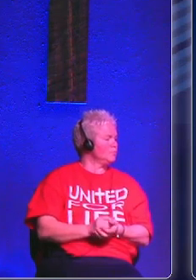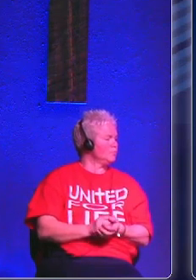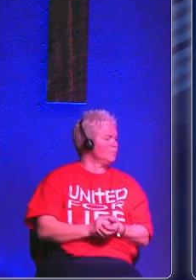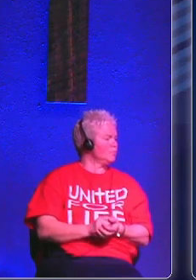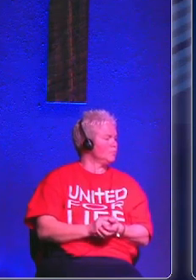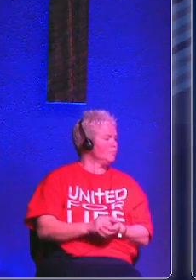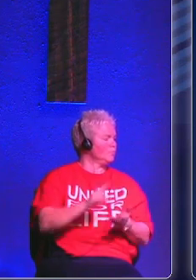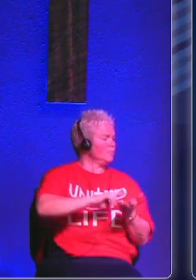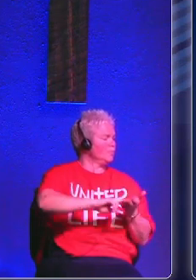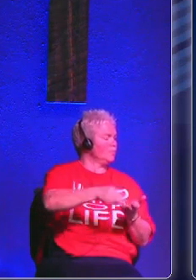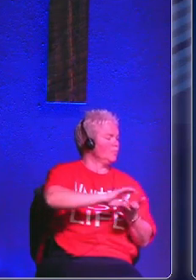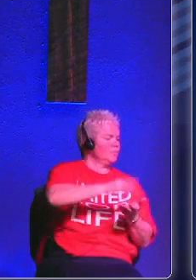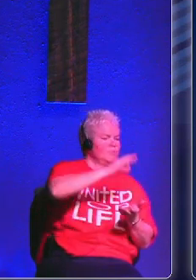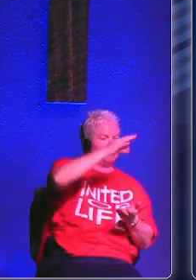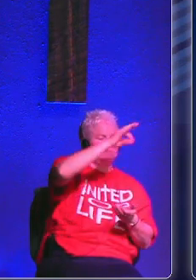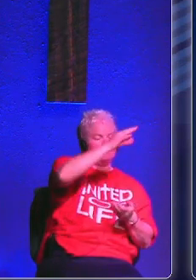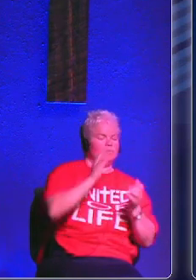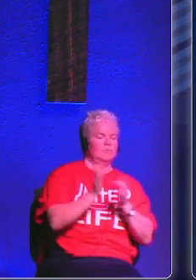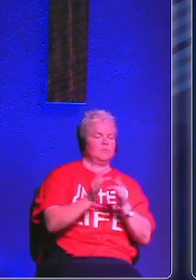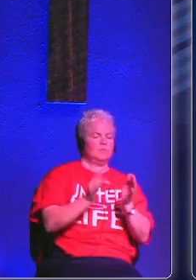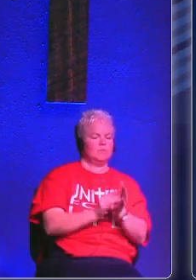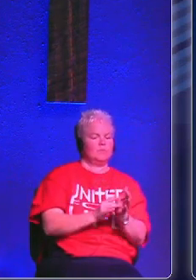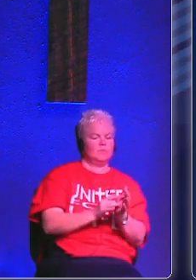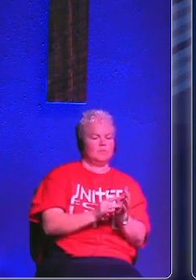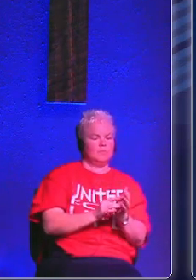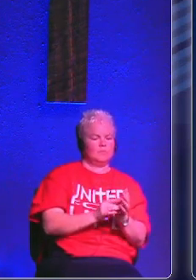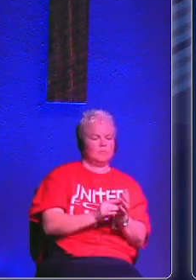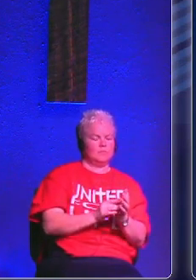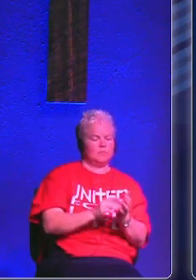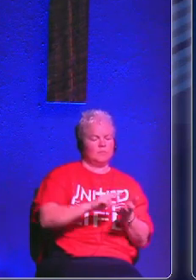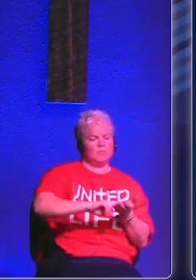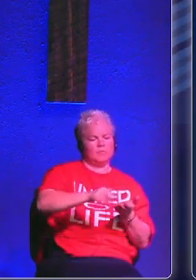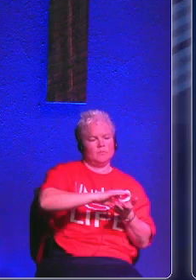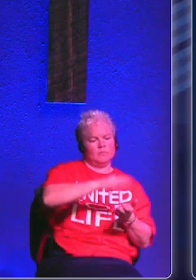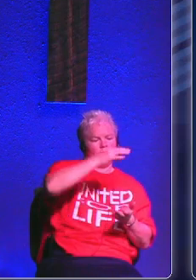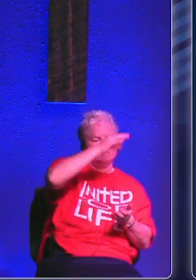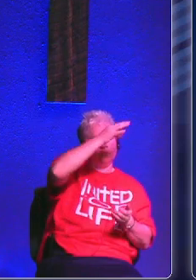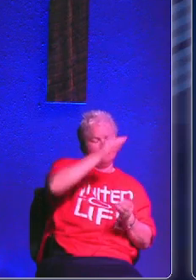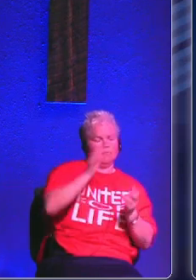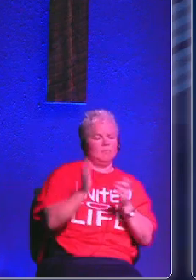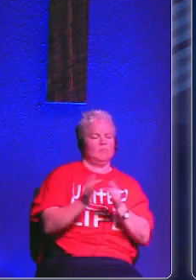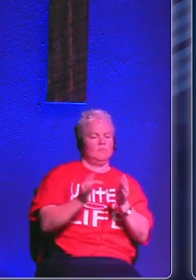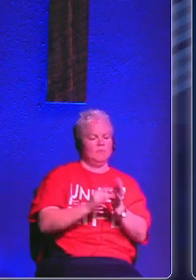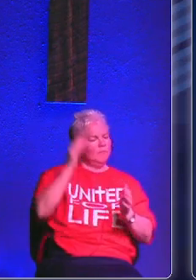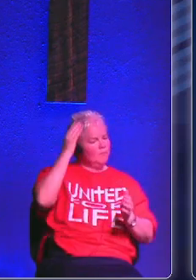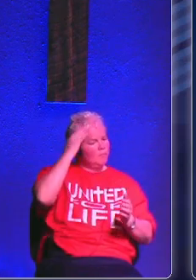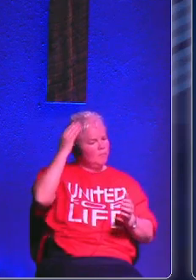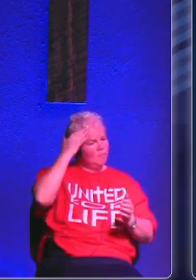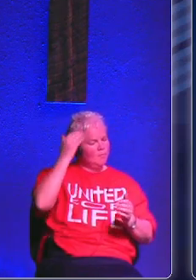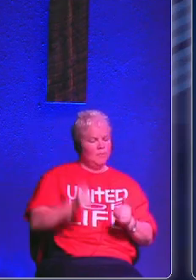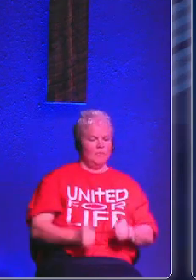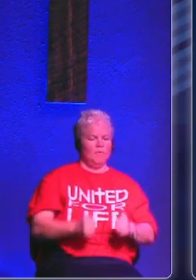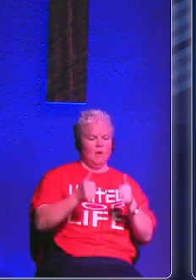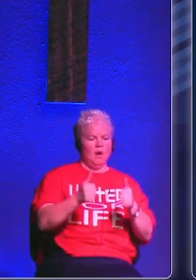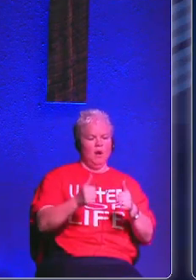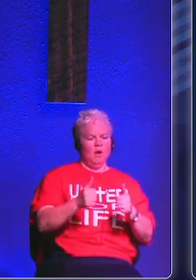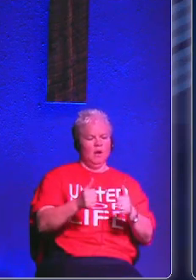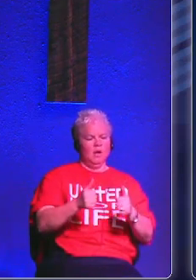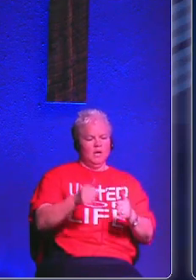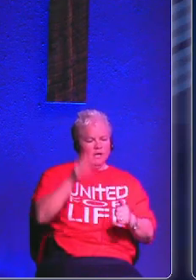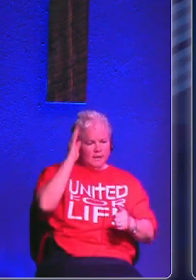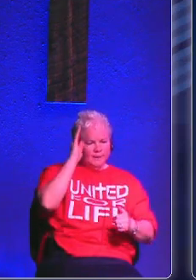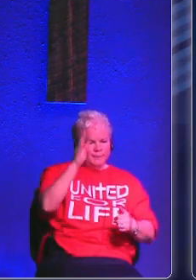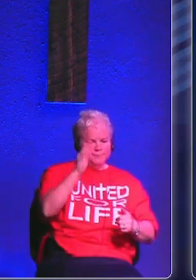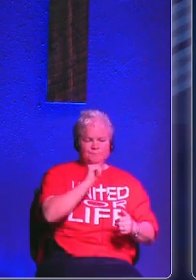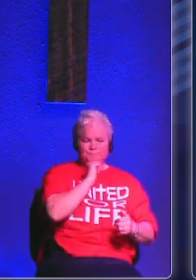We got to engage the Holy Spirit because Jesus sent that Holy Spirit because Jesus knew that our life would not be easy. How did Jesus know that our